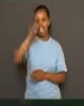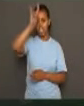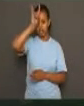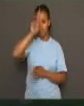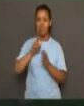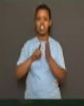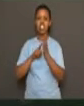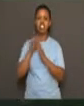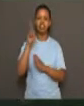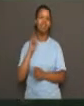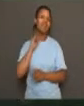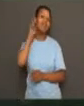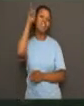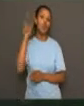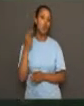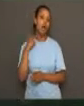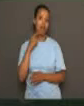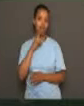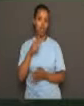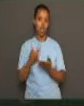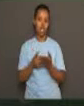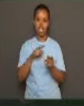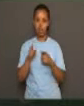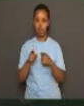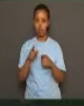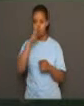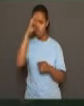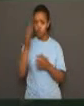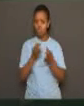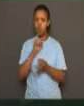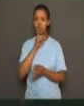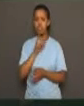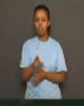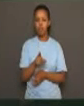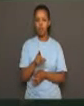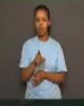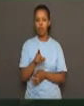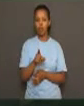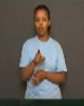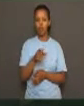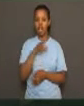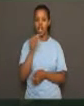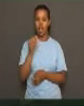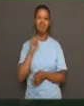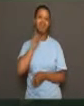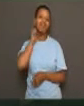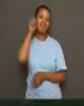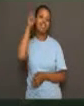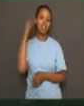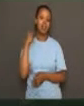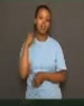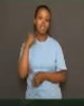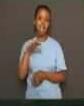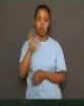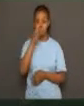He stated that it might have developed as they strained and lengthened their necks in order